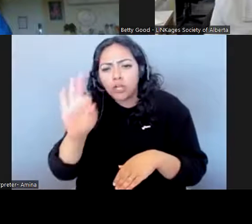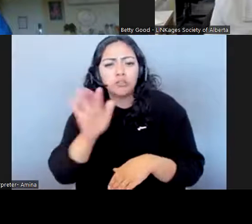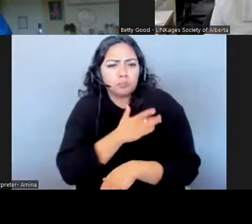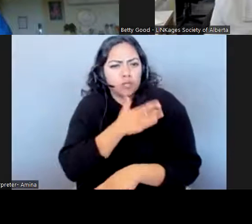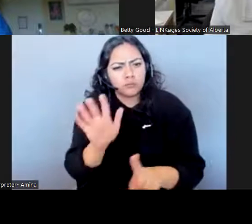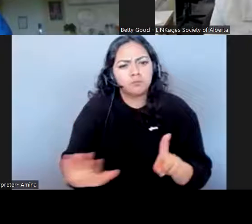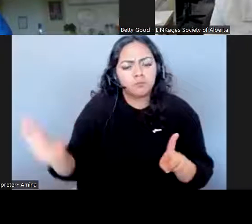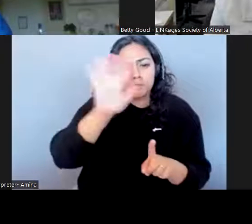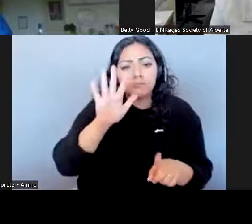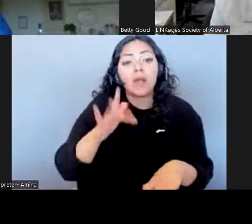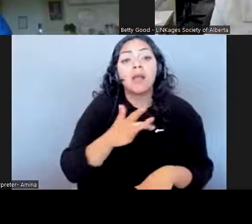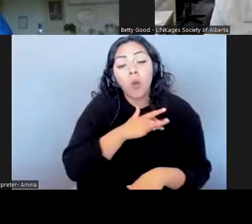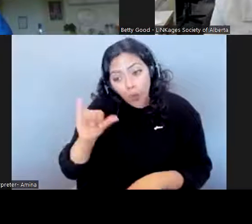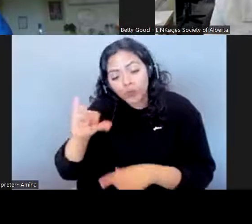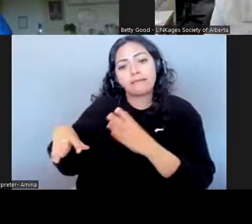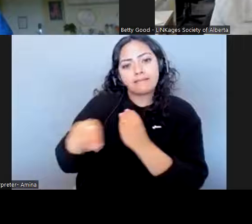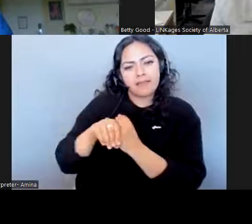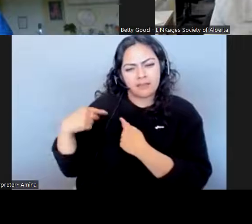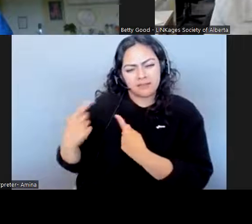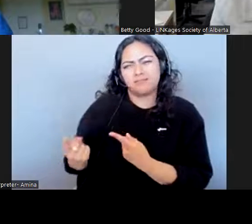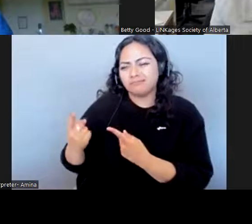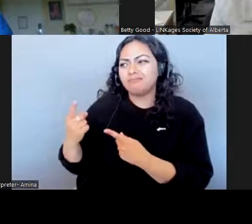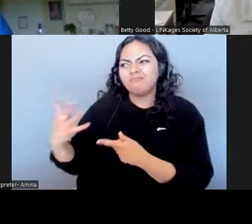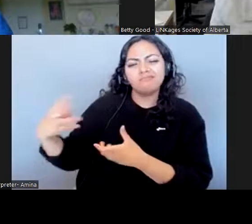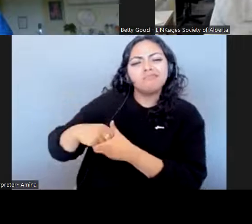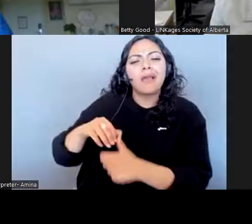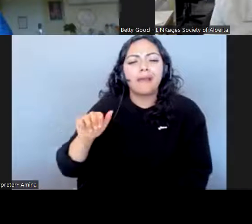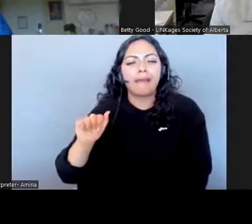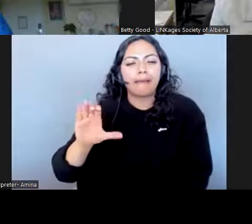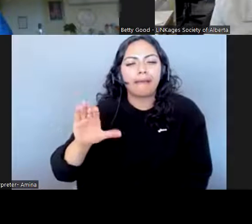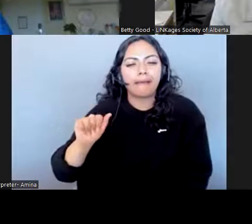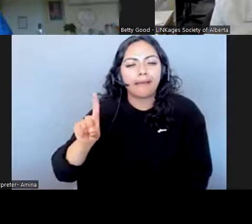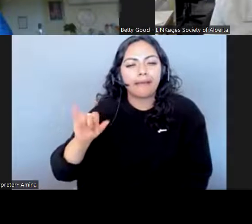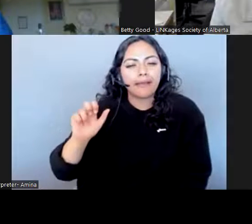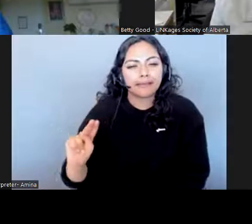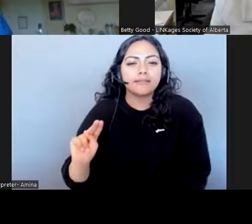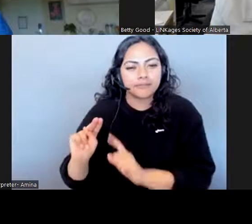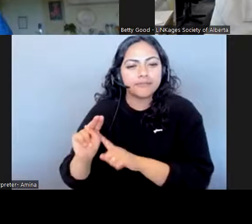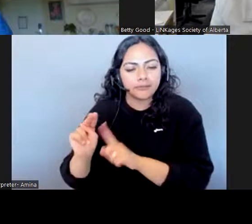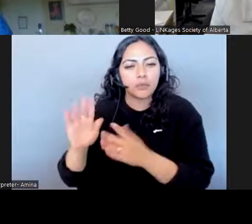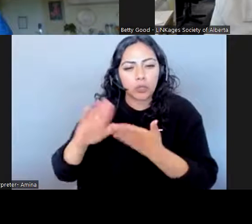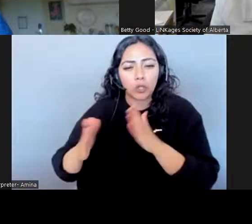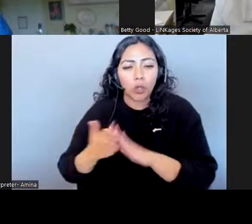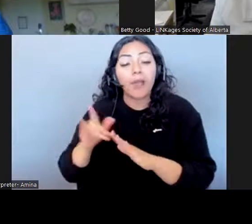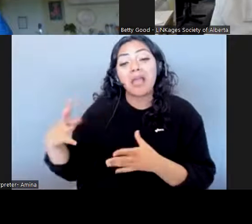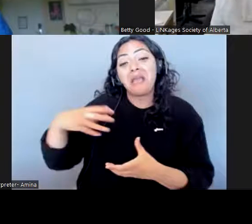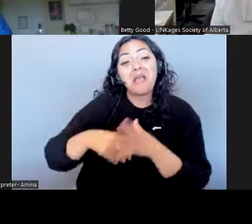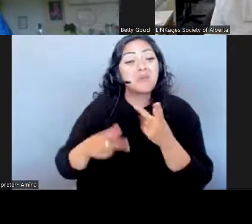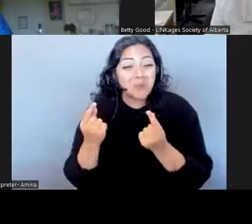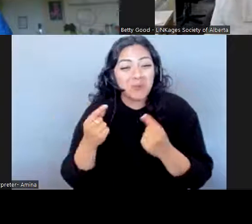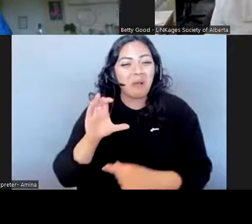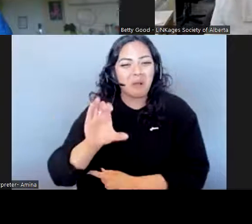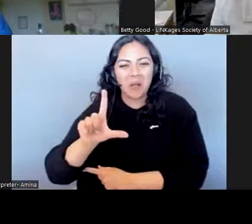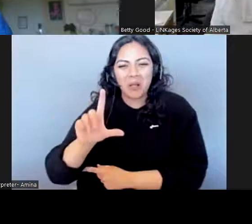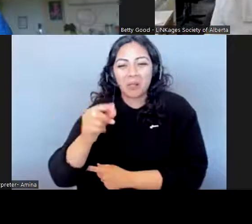the exception to obviously the last 2 years, but we'll be going back. And that's with clogging. You can Google that if you want to know what clogging is. But